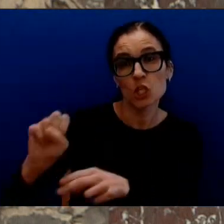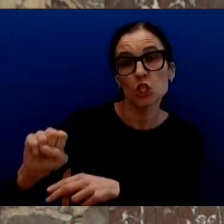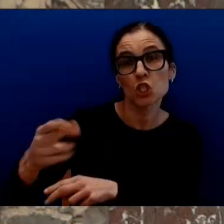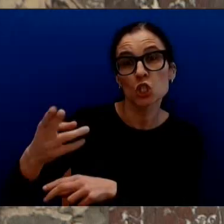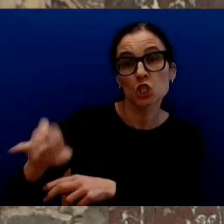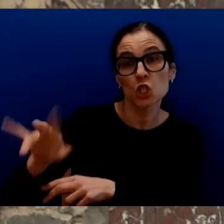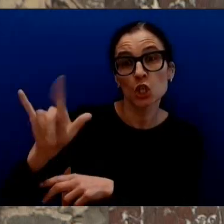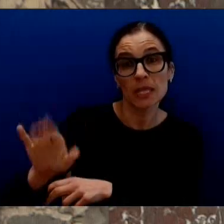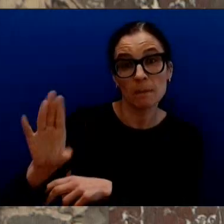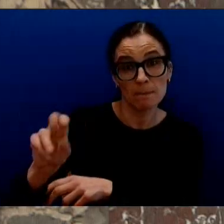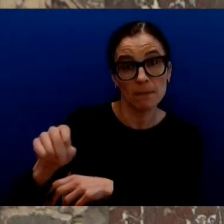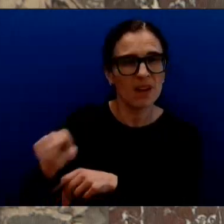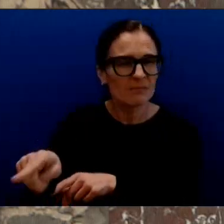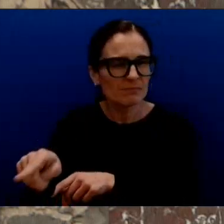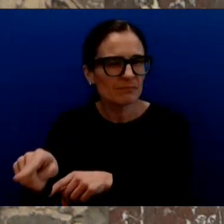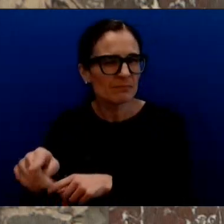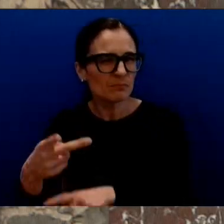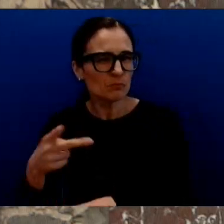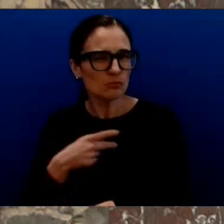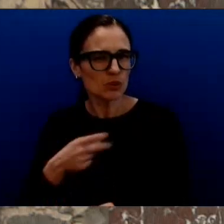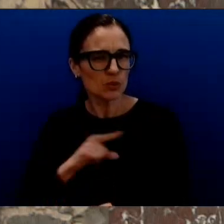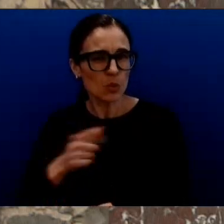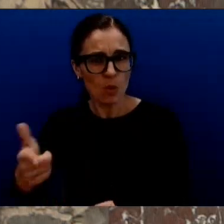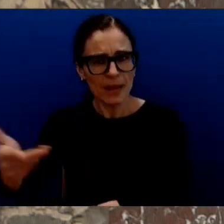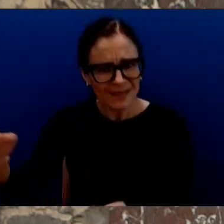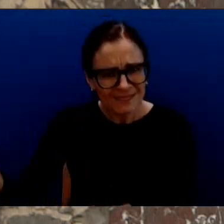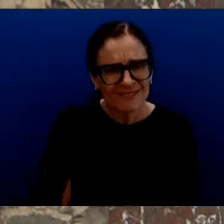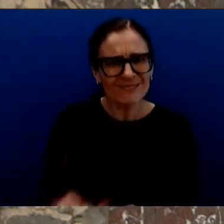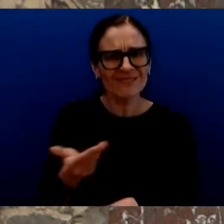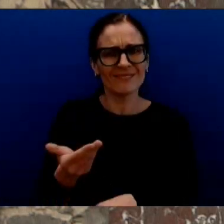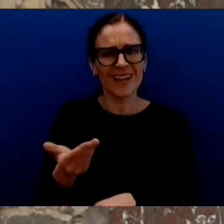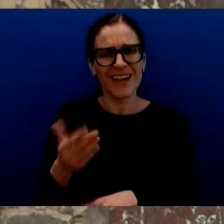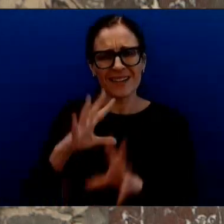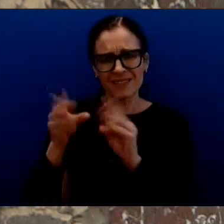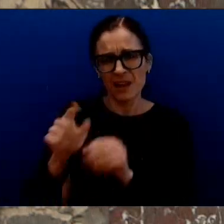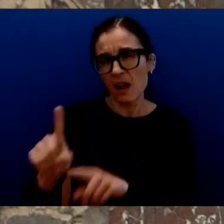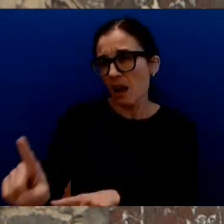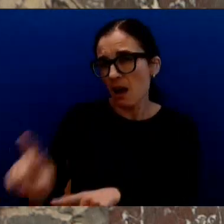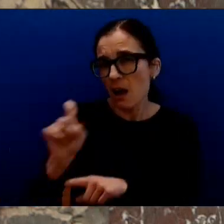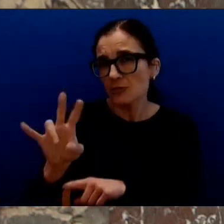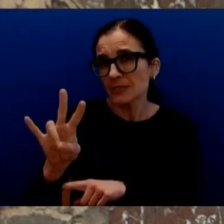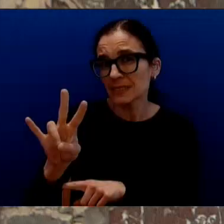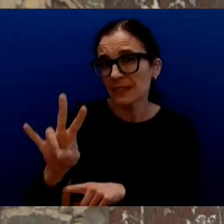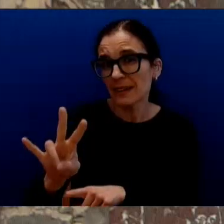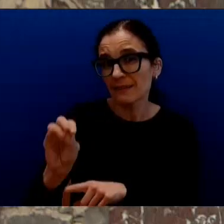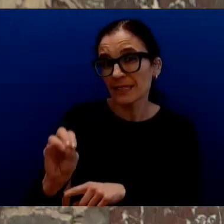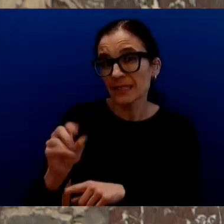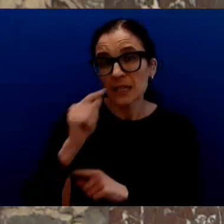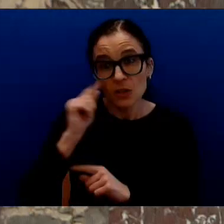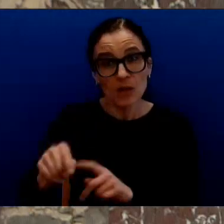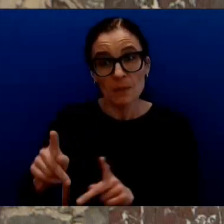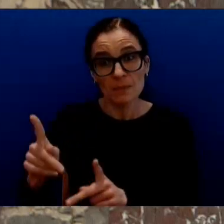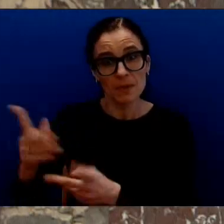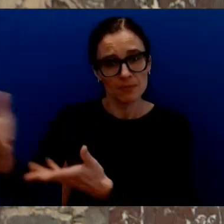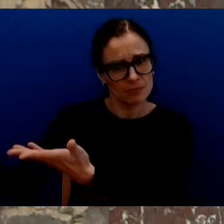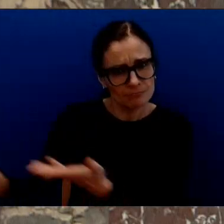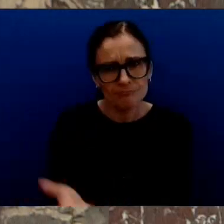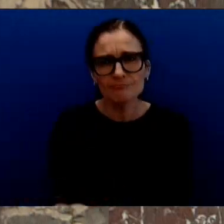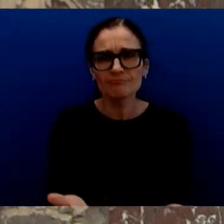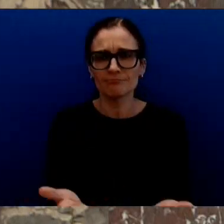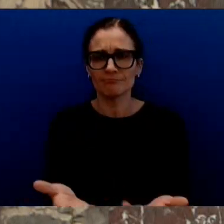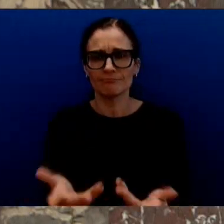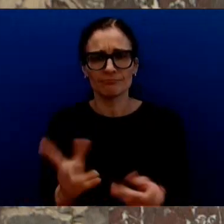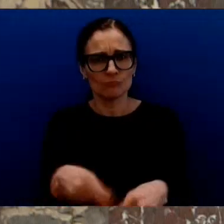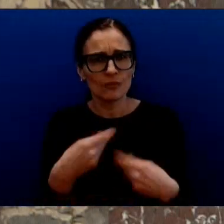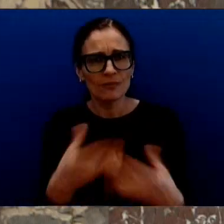the way. Volunteers met them at the airport. They gave them furniture, supplies to start their new lives. There were uncountable acts of kindness. I know